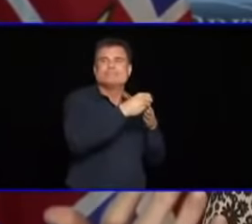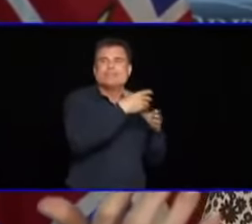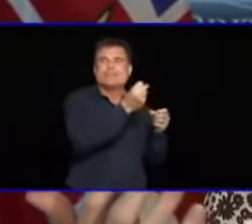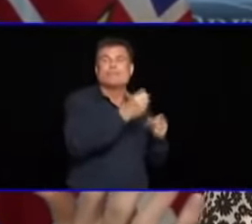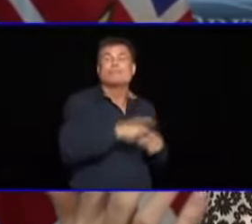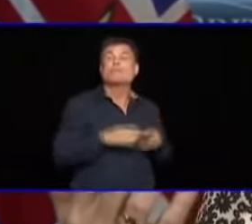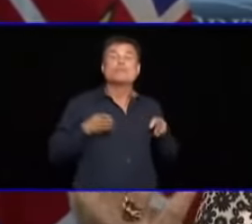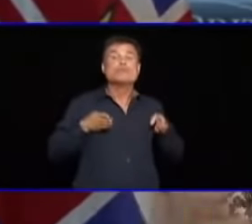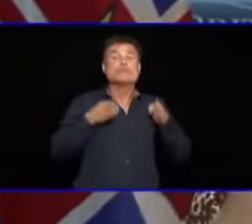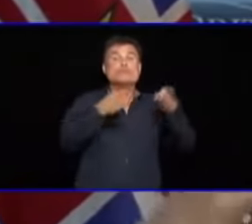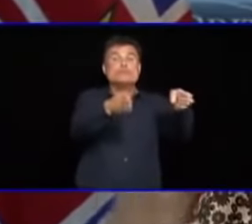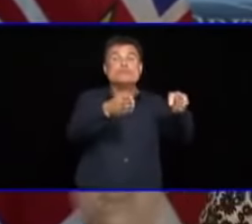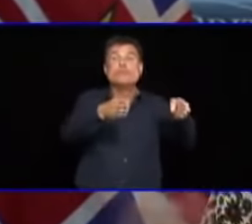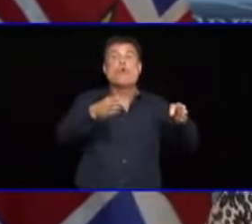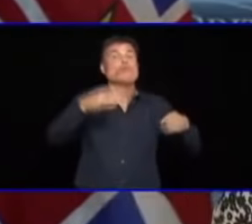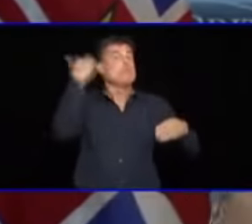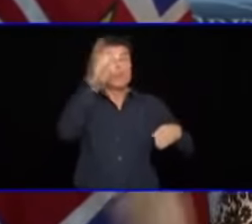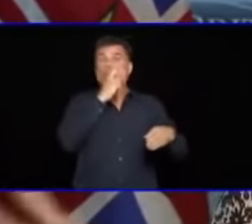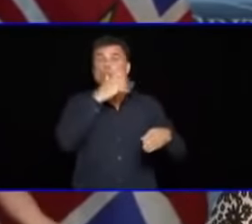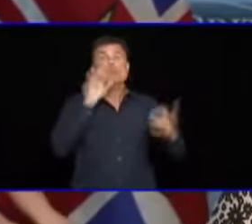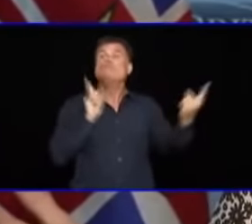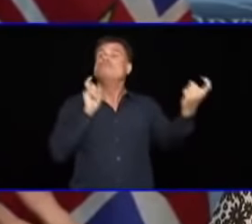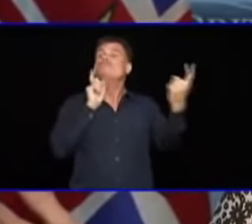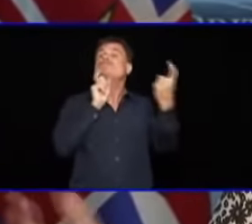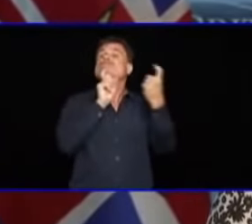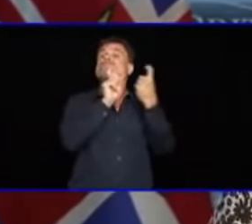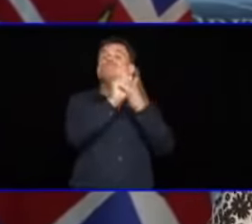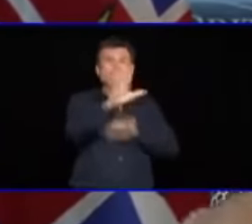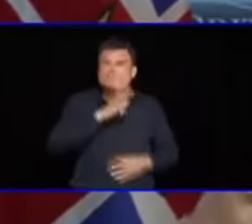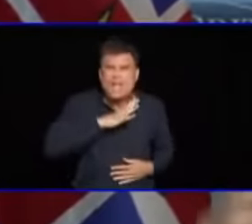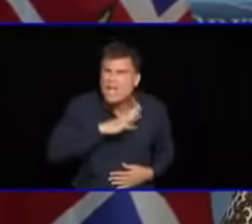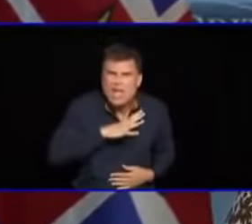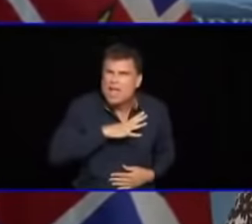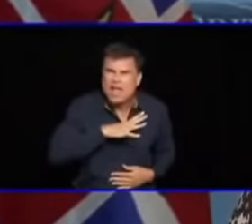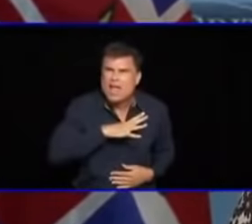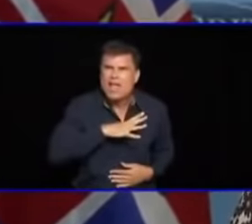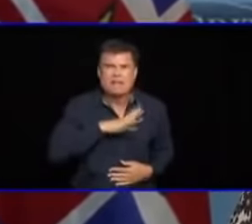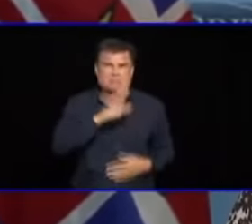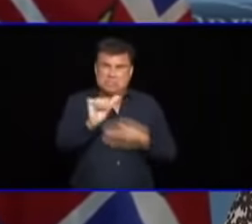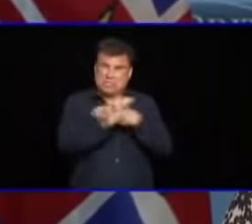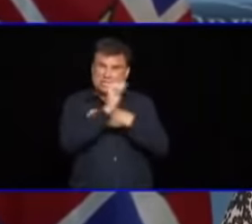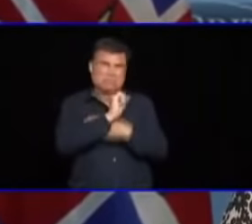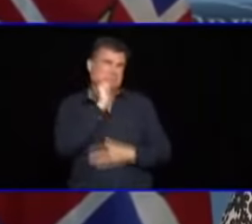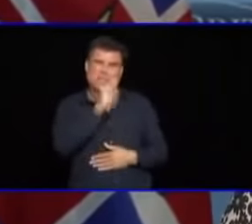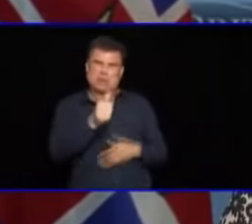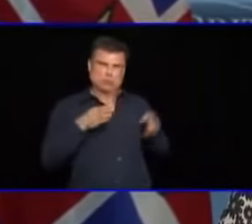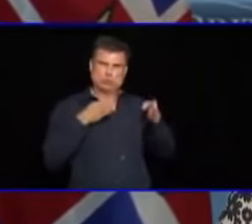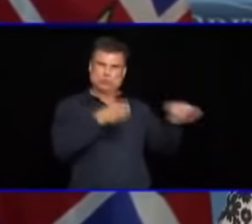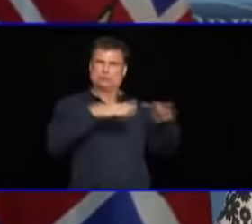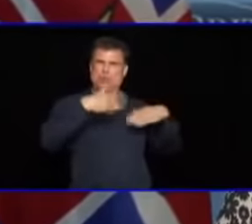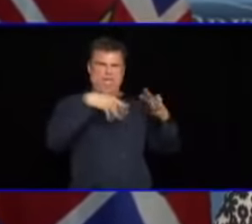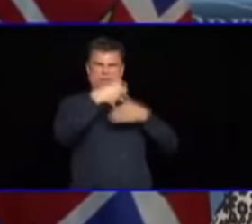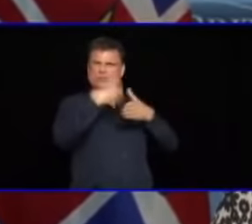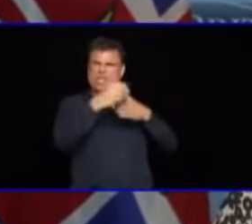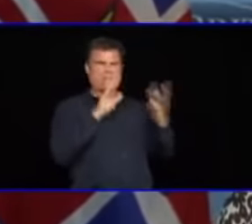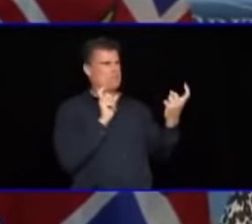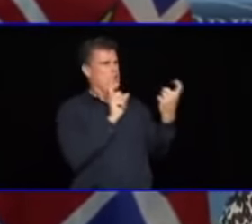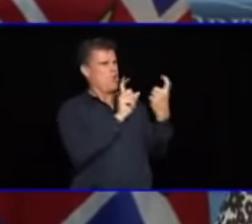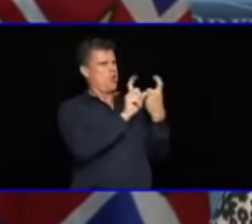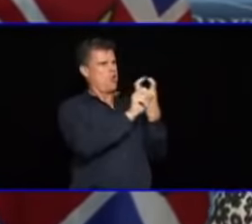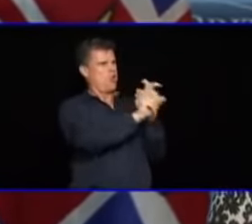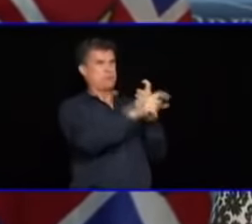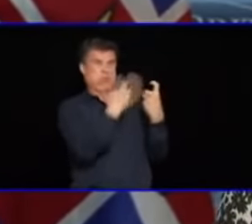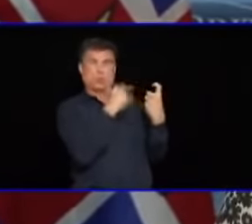make sure that we are okay with that type of outside environment, and that it's fine to go outside. It's